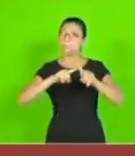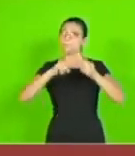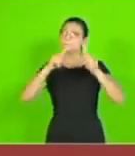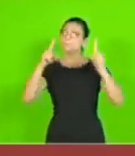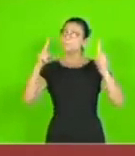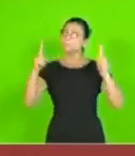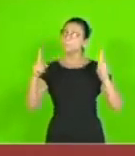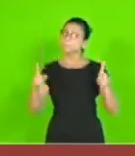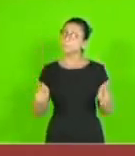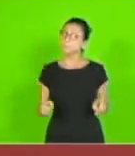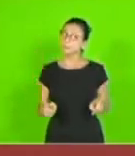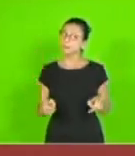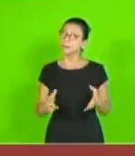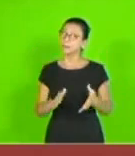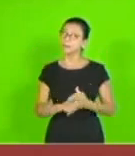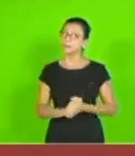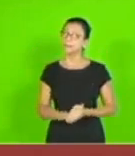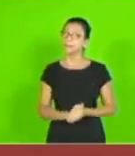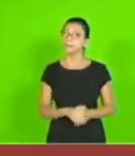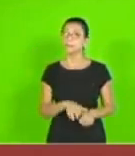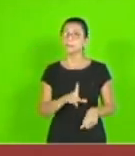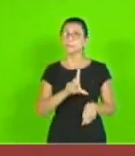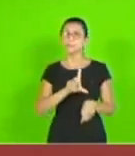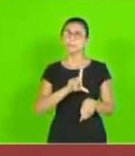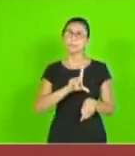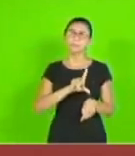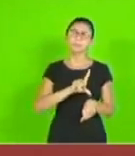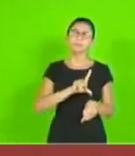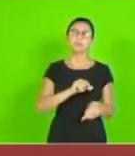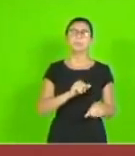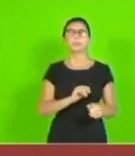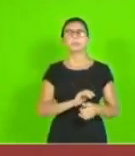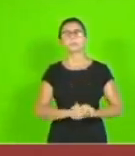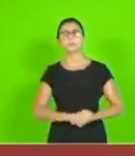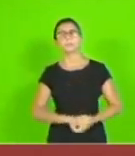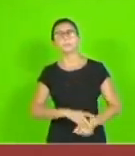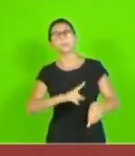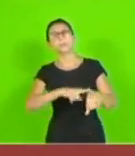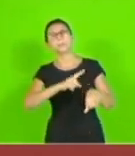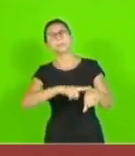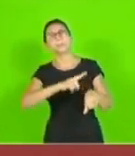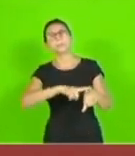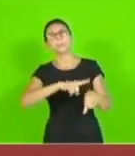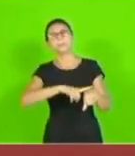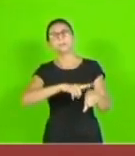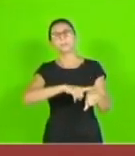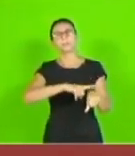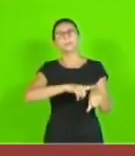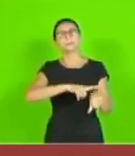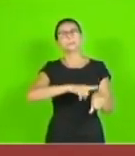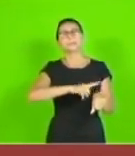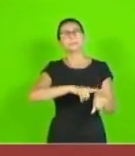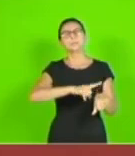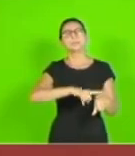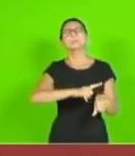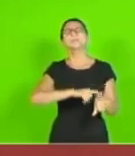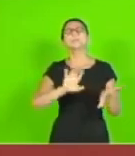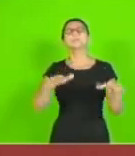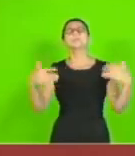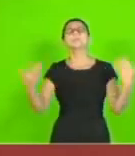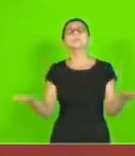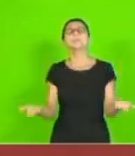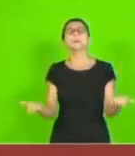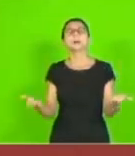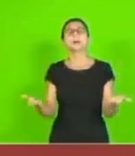when the time of the wedding was near, what is the time that we're speaking of? It's the time of the